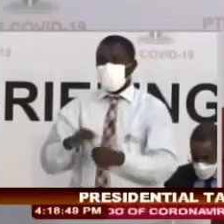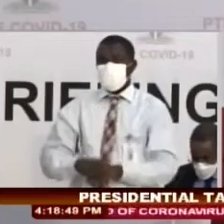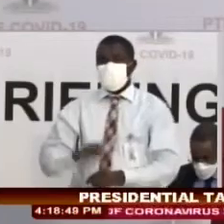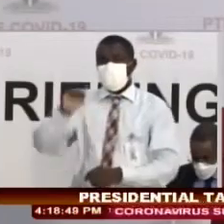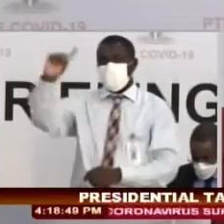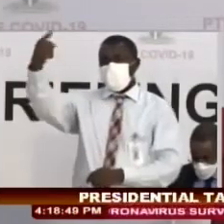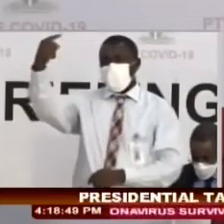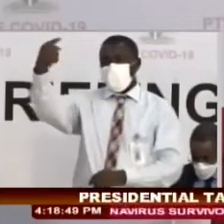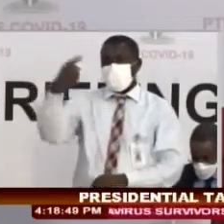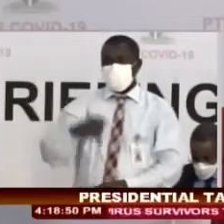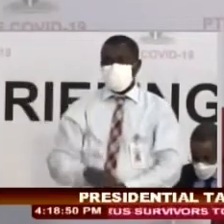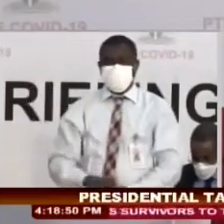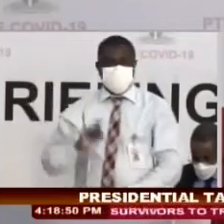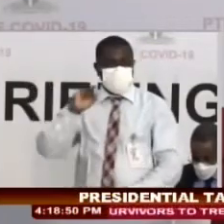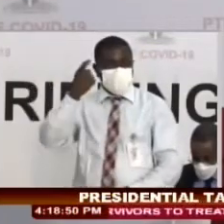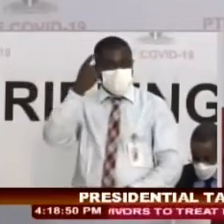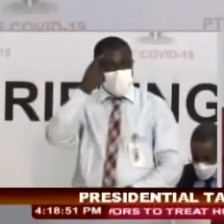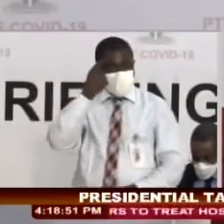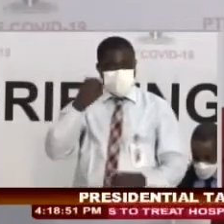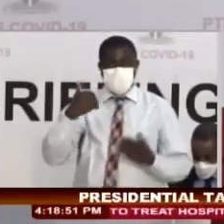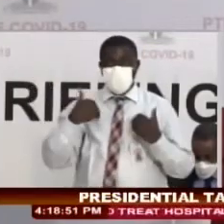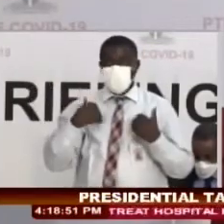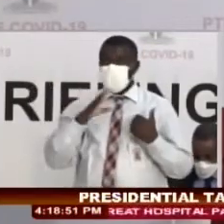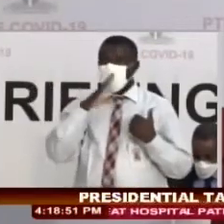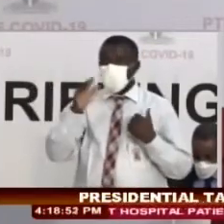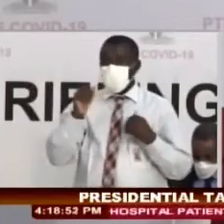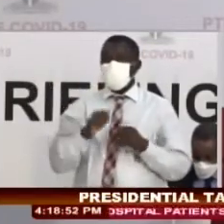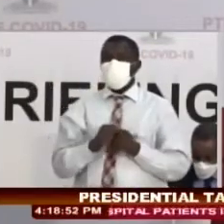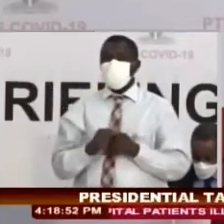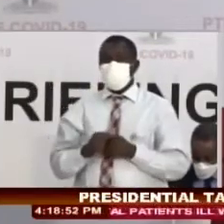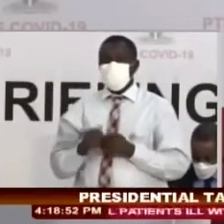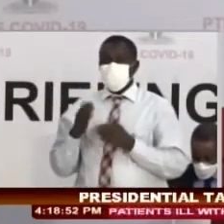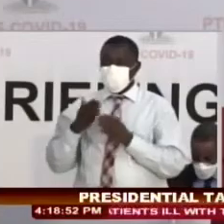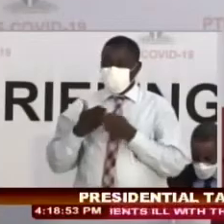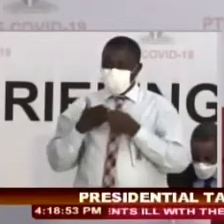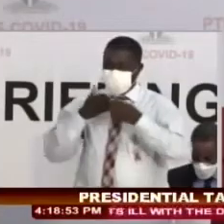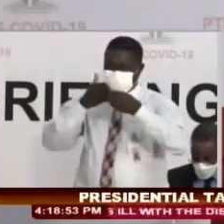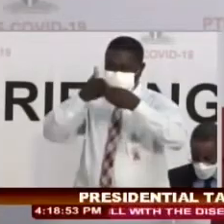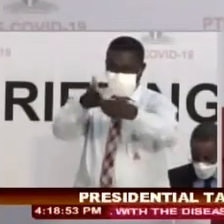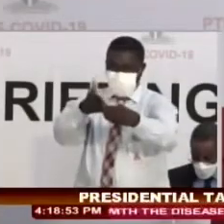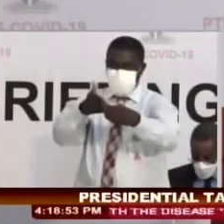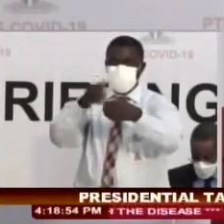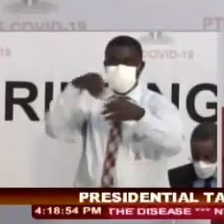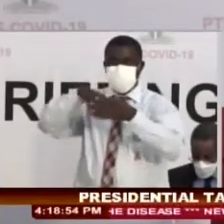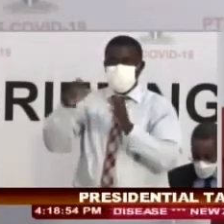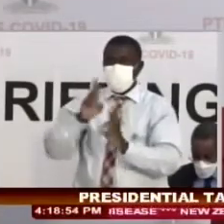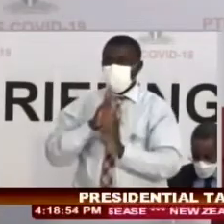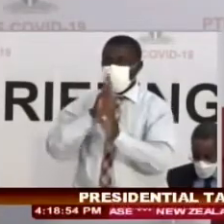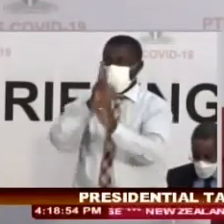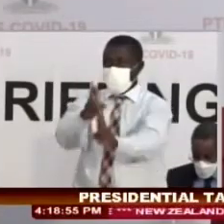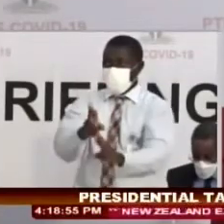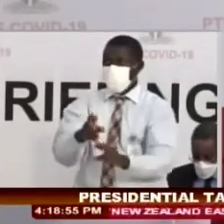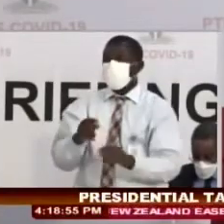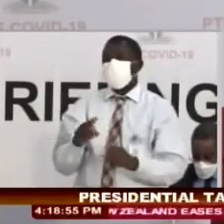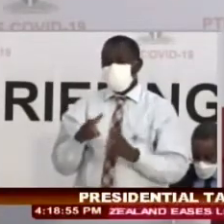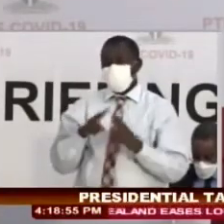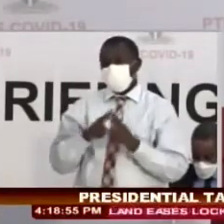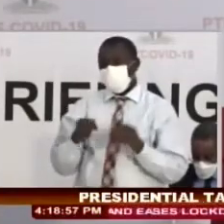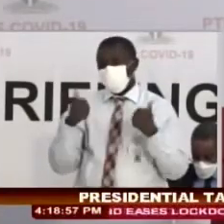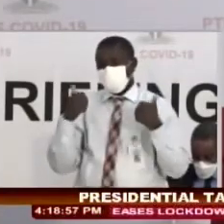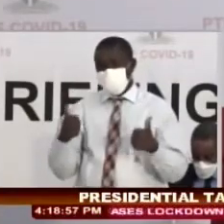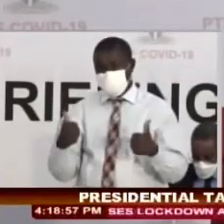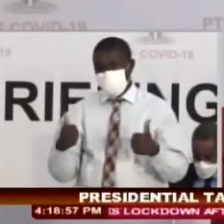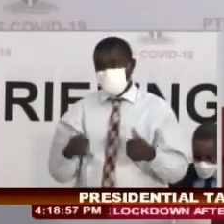1, governors have been at the head of the response, which is encouraging. And 2, the